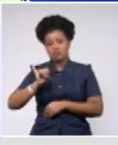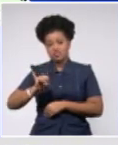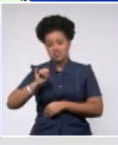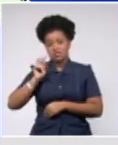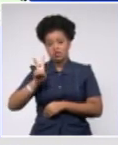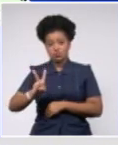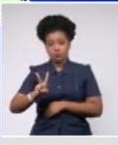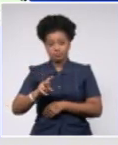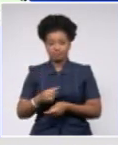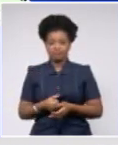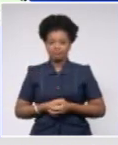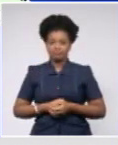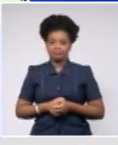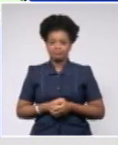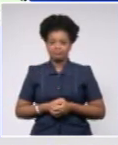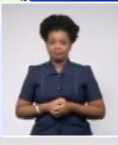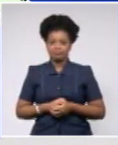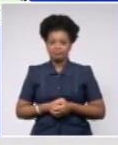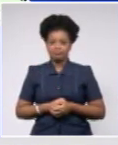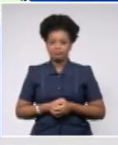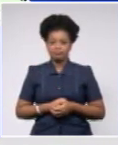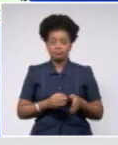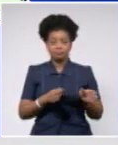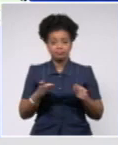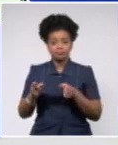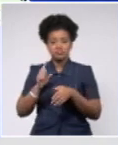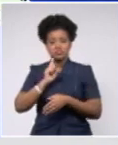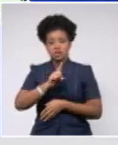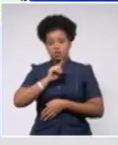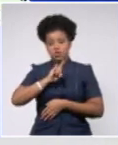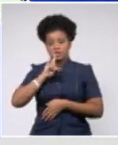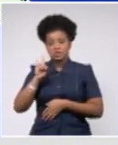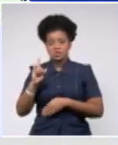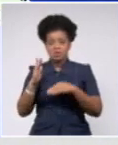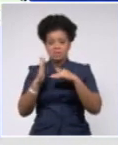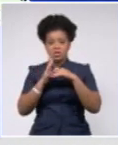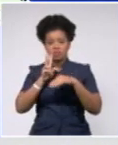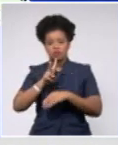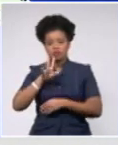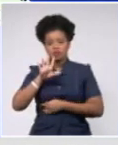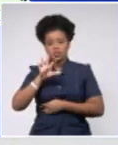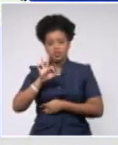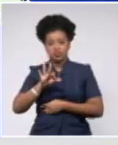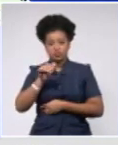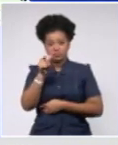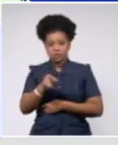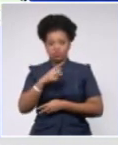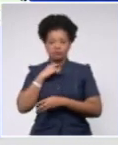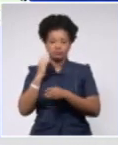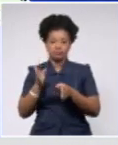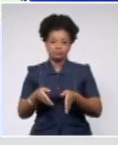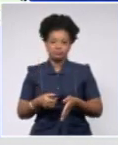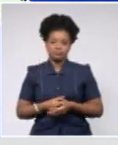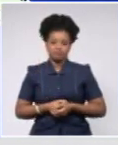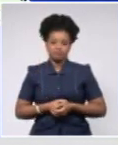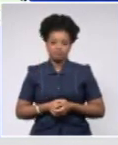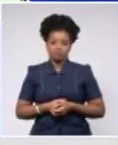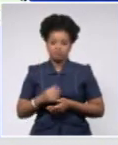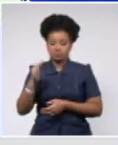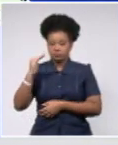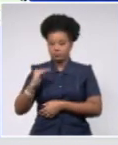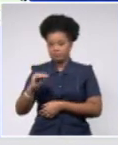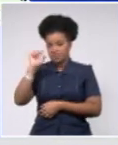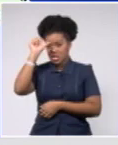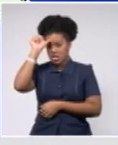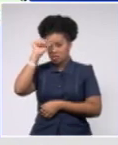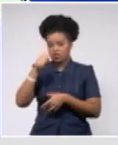199,258 COVID-19 fatalities. India has over 5 million cases, then Brazil